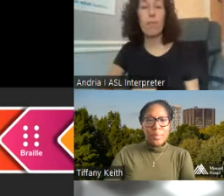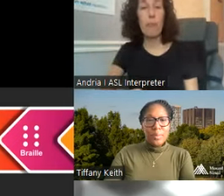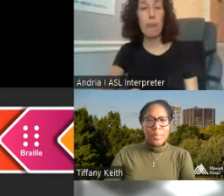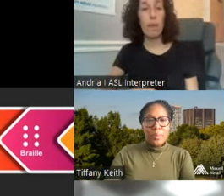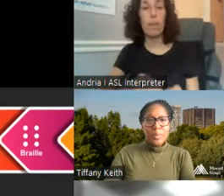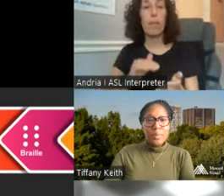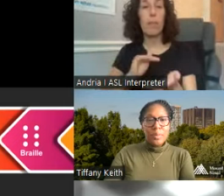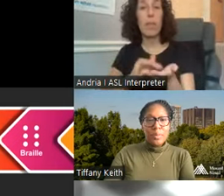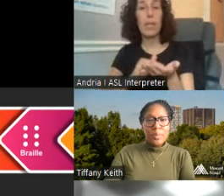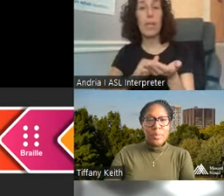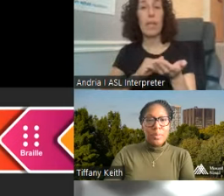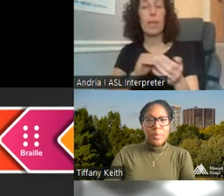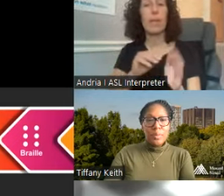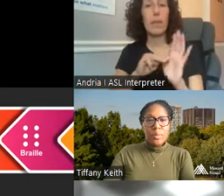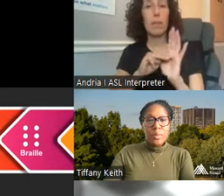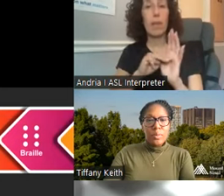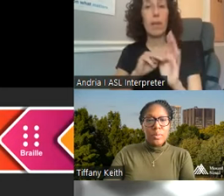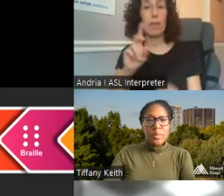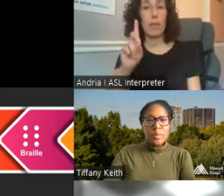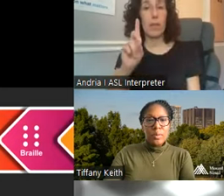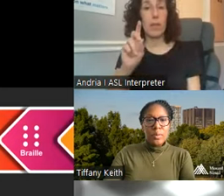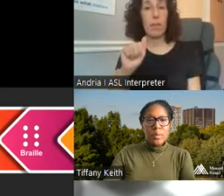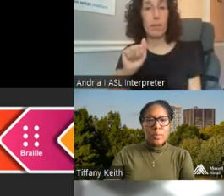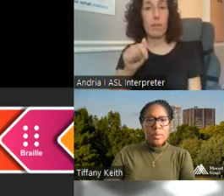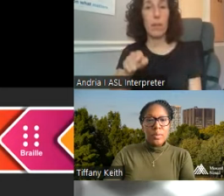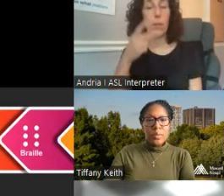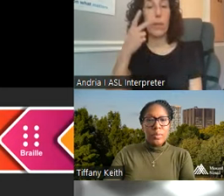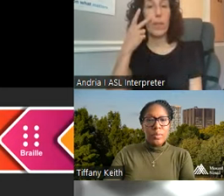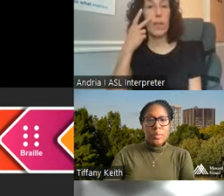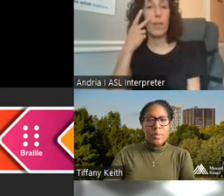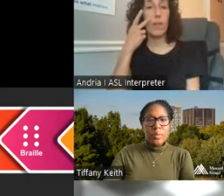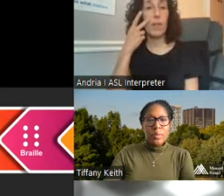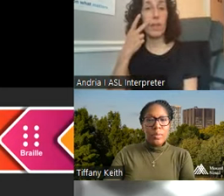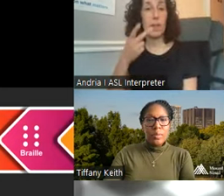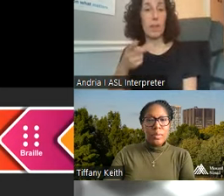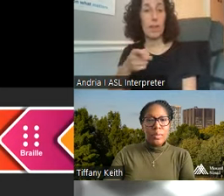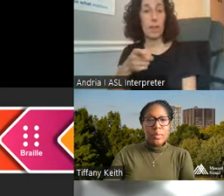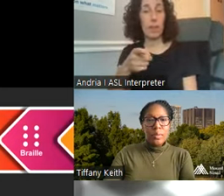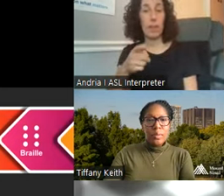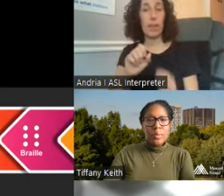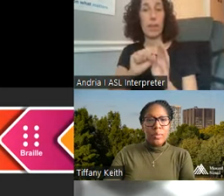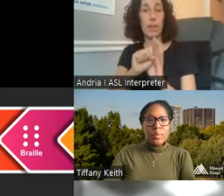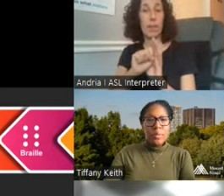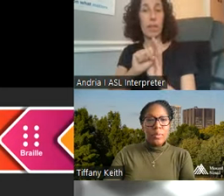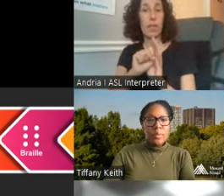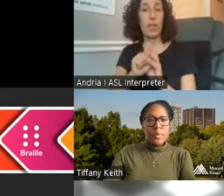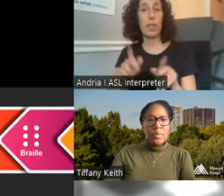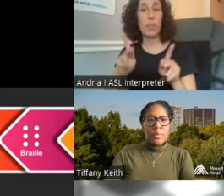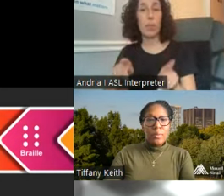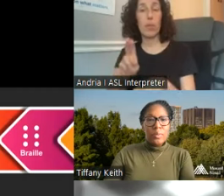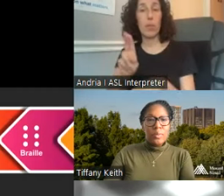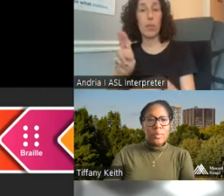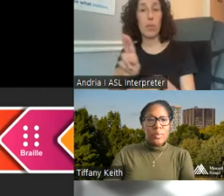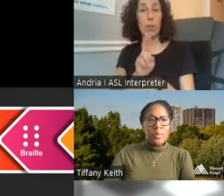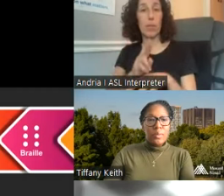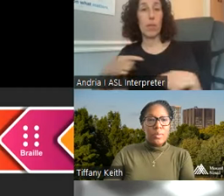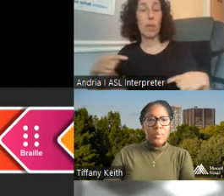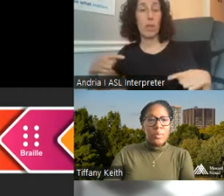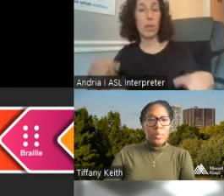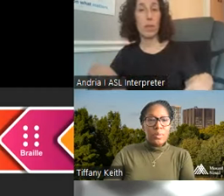screen, this the international symbol of accessibility, the person using a wheelchair who's in motion going